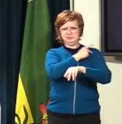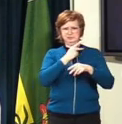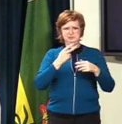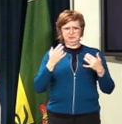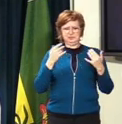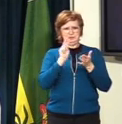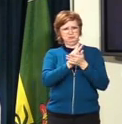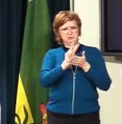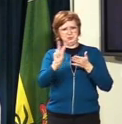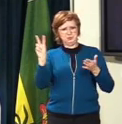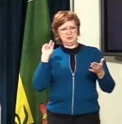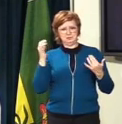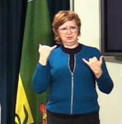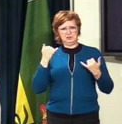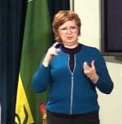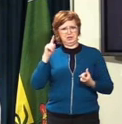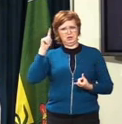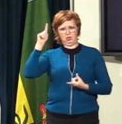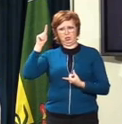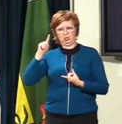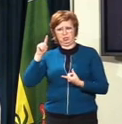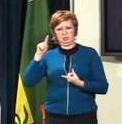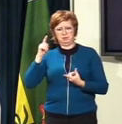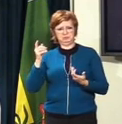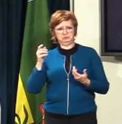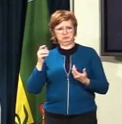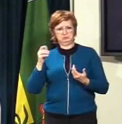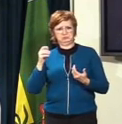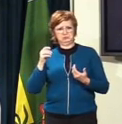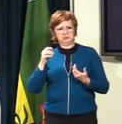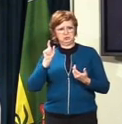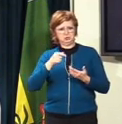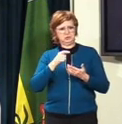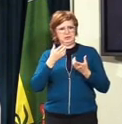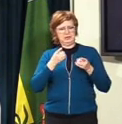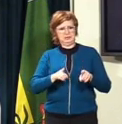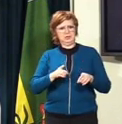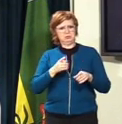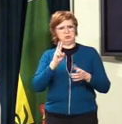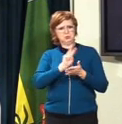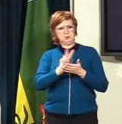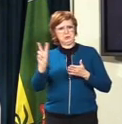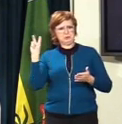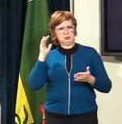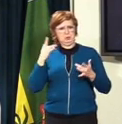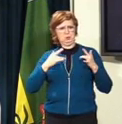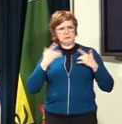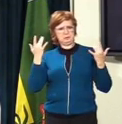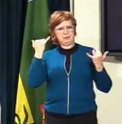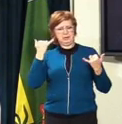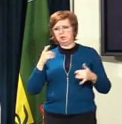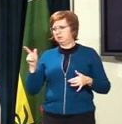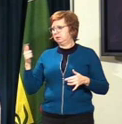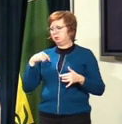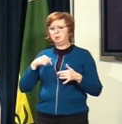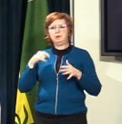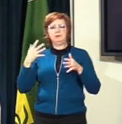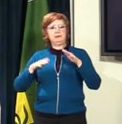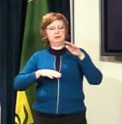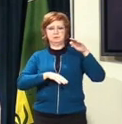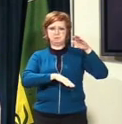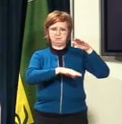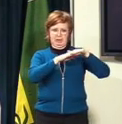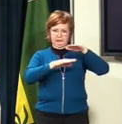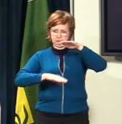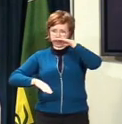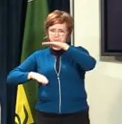beginning remarks, we have been using our existing resources to actually deal with what's in front of us, both in contact tracing, our